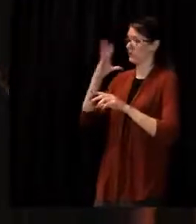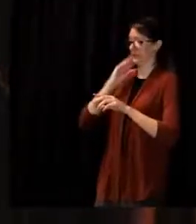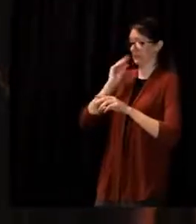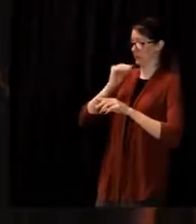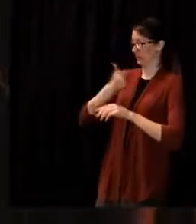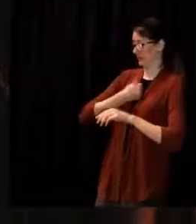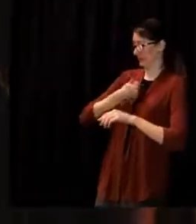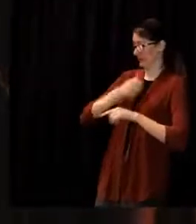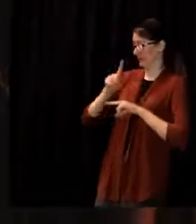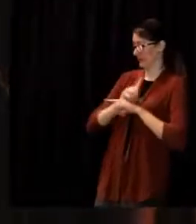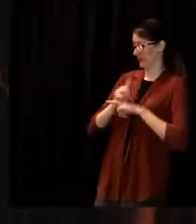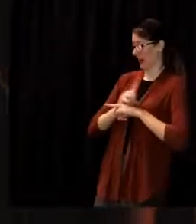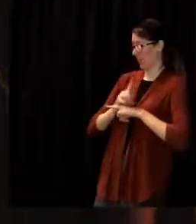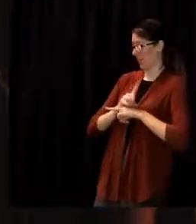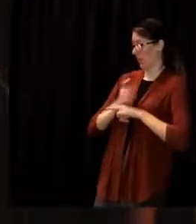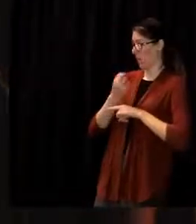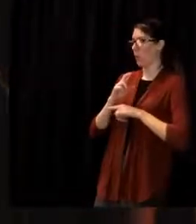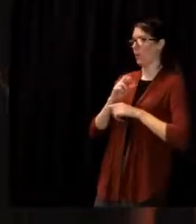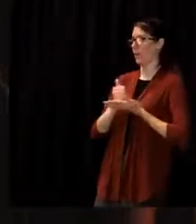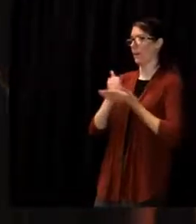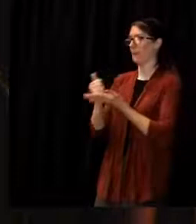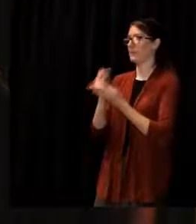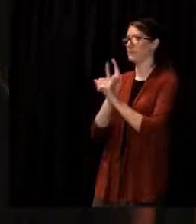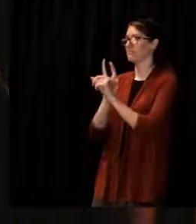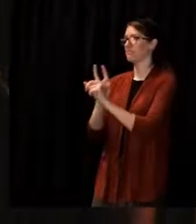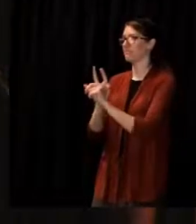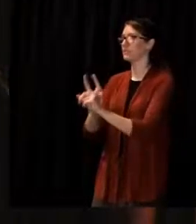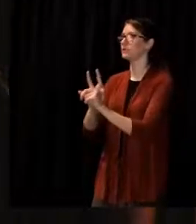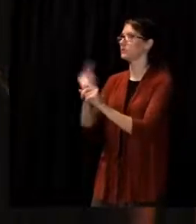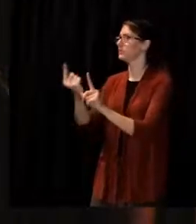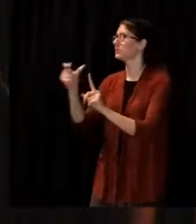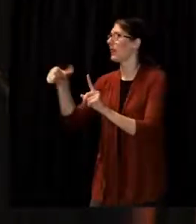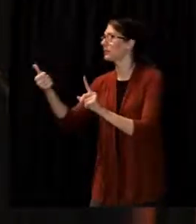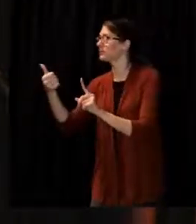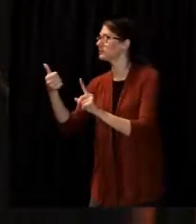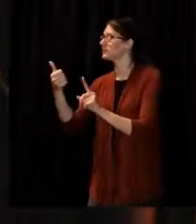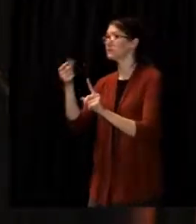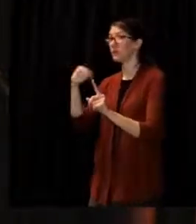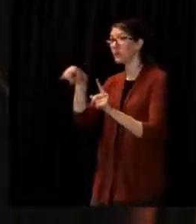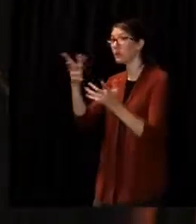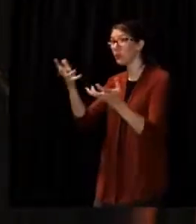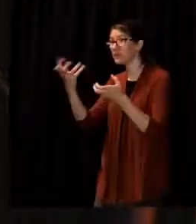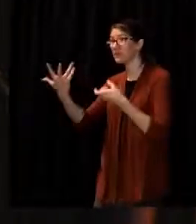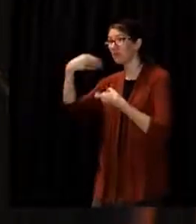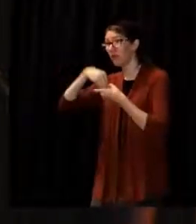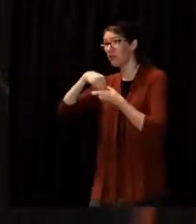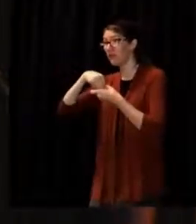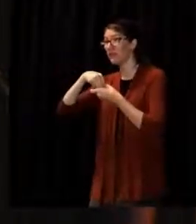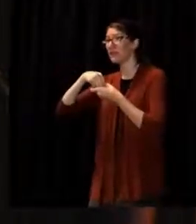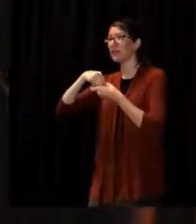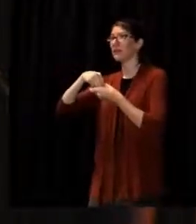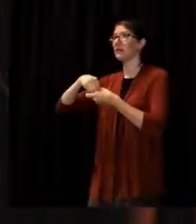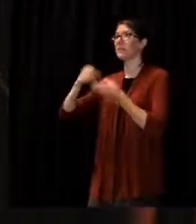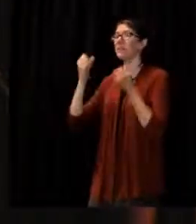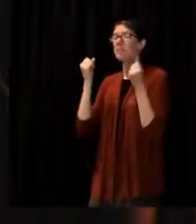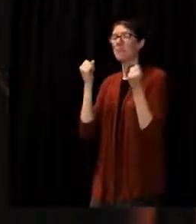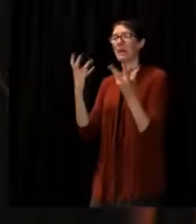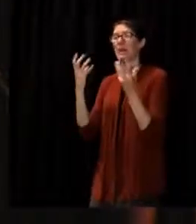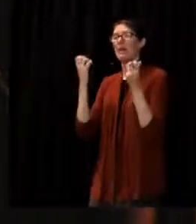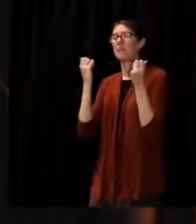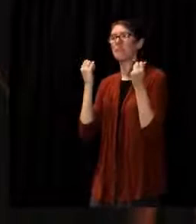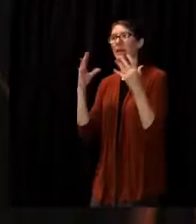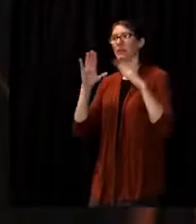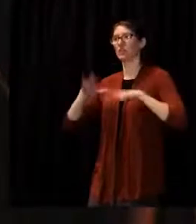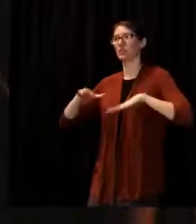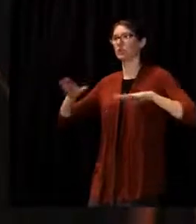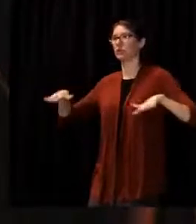else. To be a person who says, I want to be a part of this and I want to build. We've got all kinds of children in this congregation.